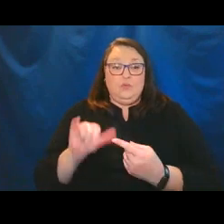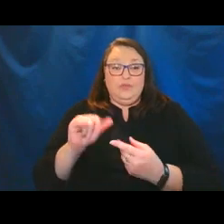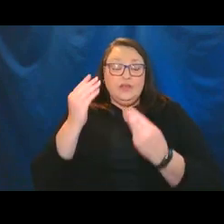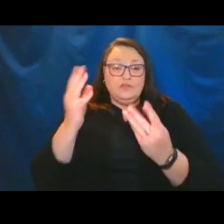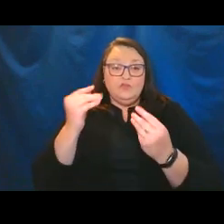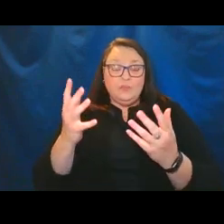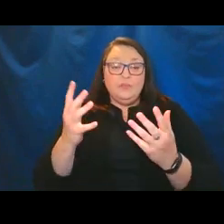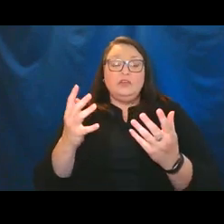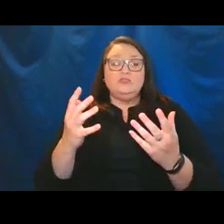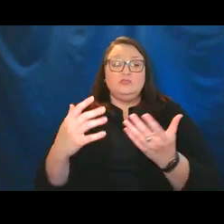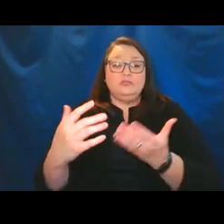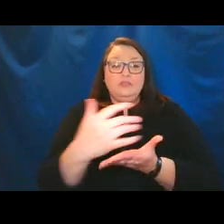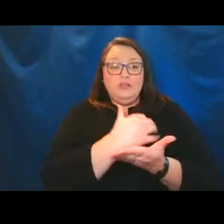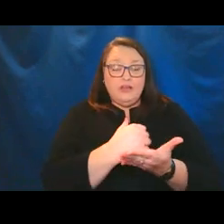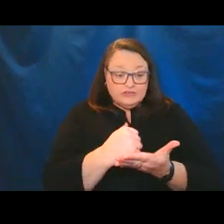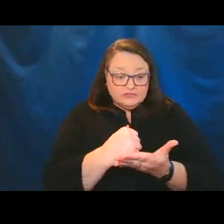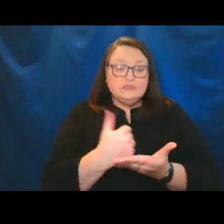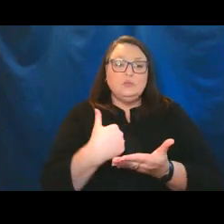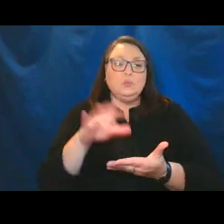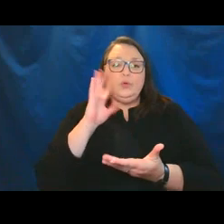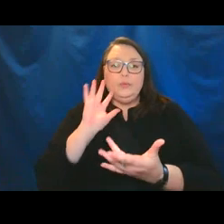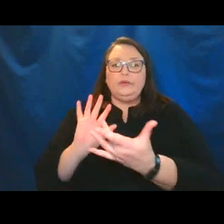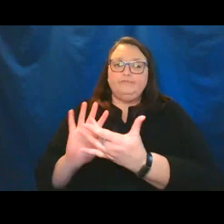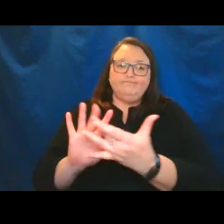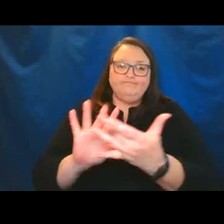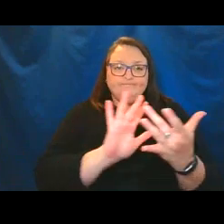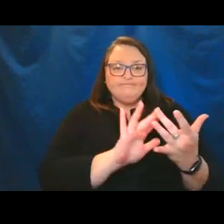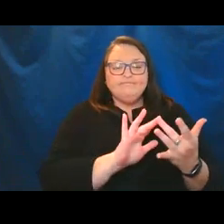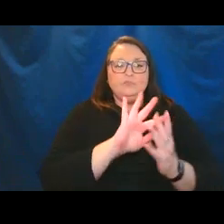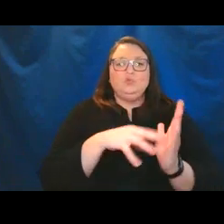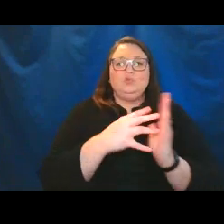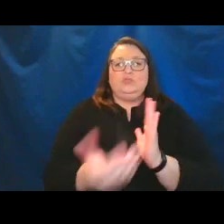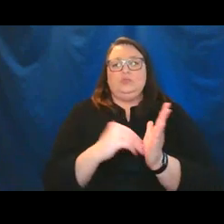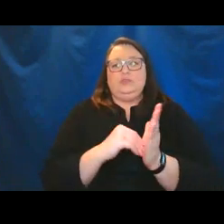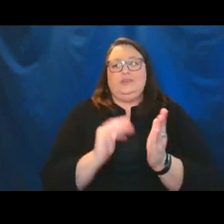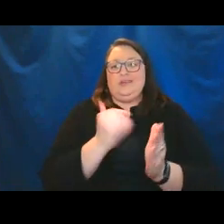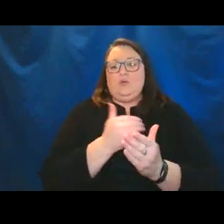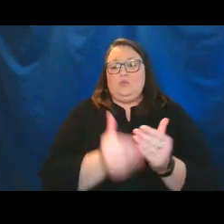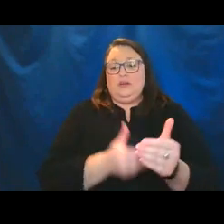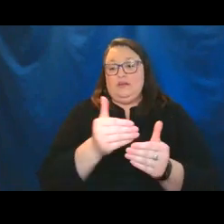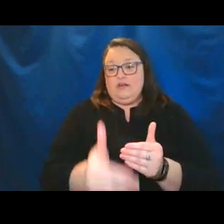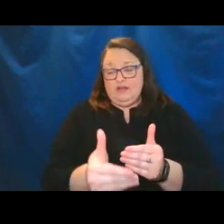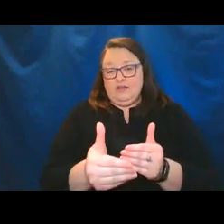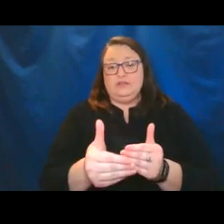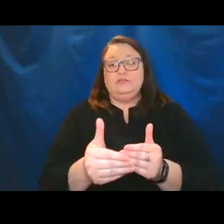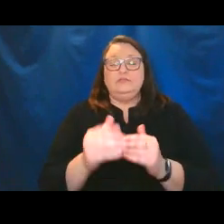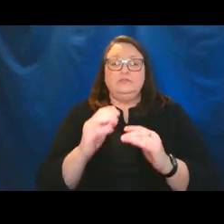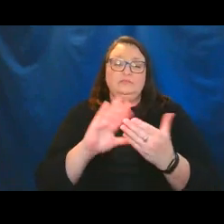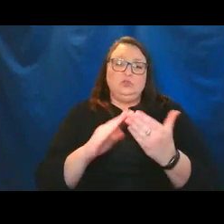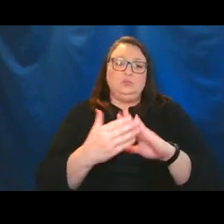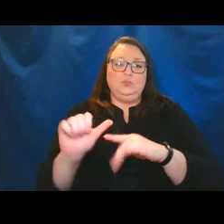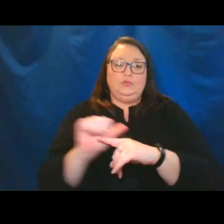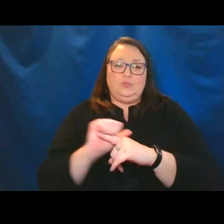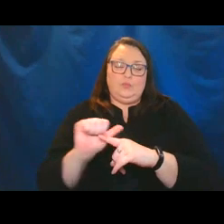information, Annie and I will be reaching back out to schedule again our next follow-up community practice